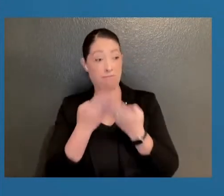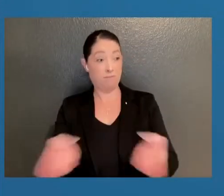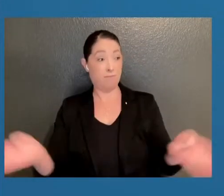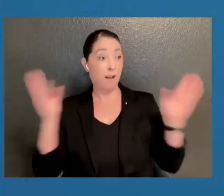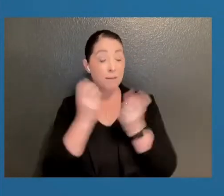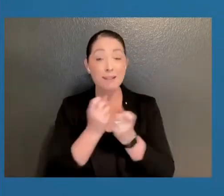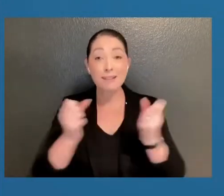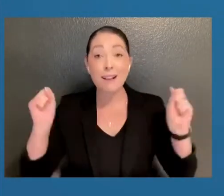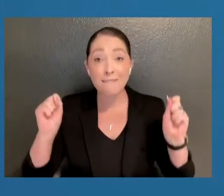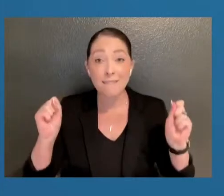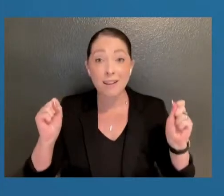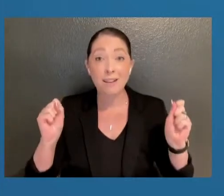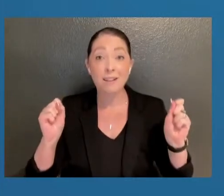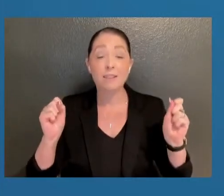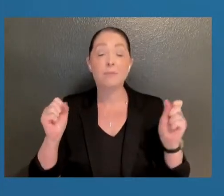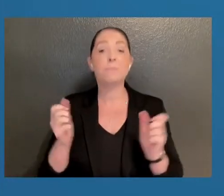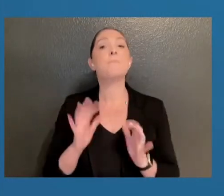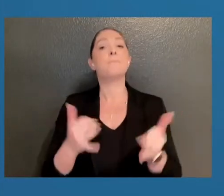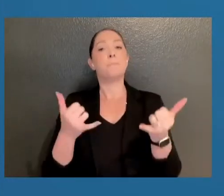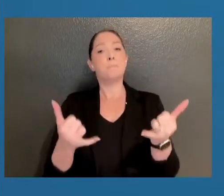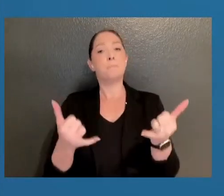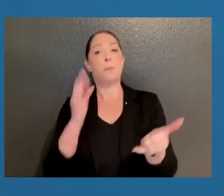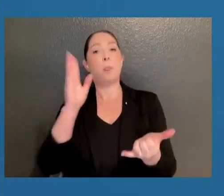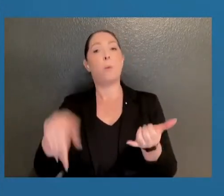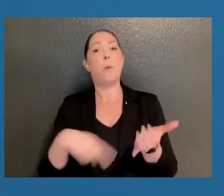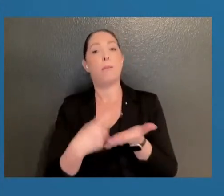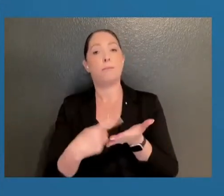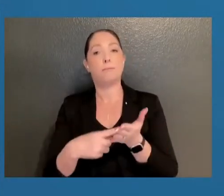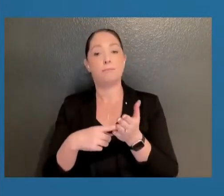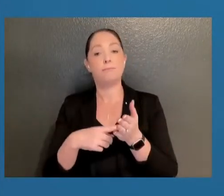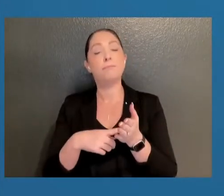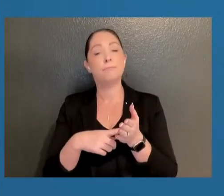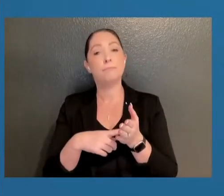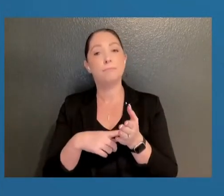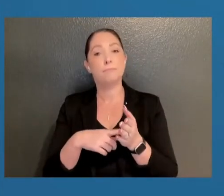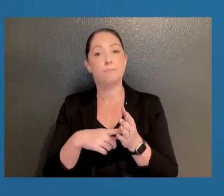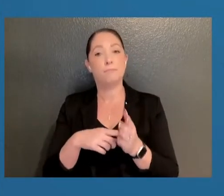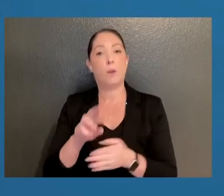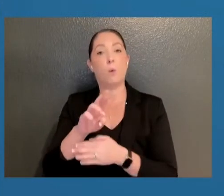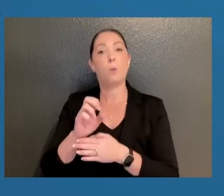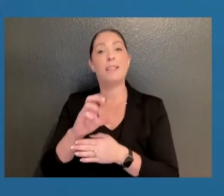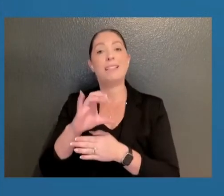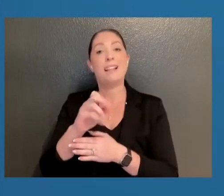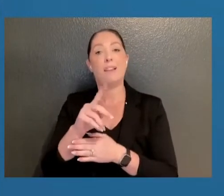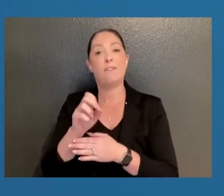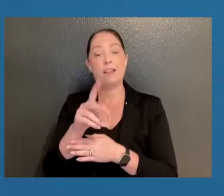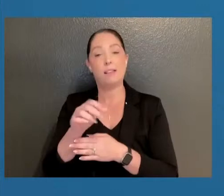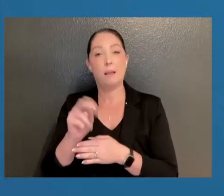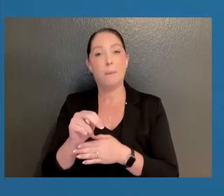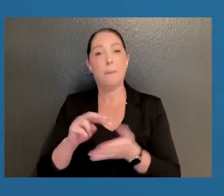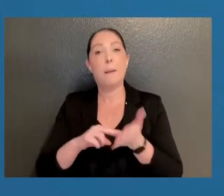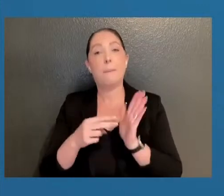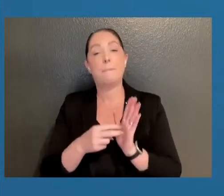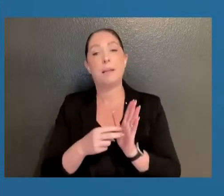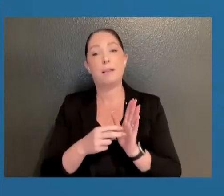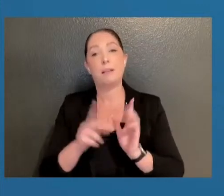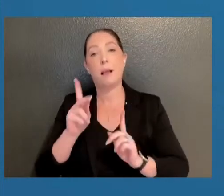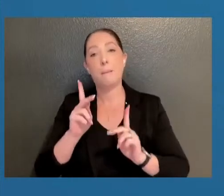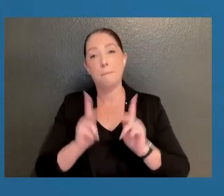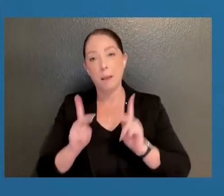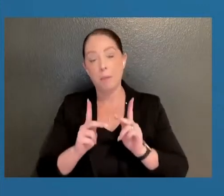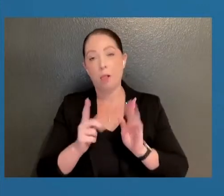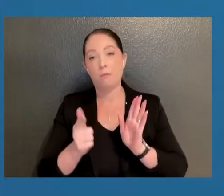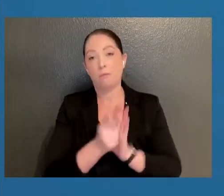But today we're going to talk about a subset, and that is the issue of recidivism. And we're continuing to see real urgent problem